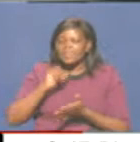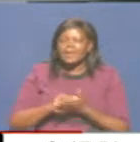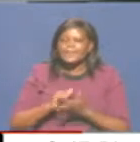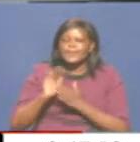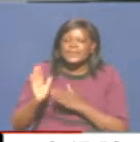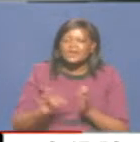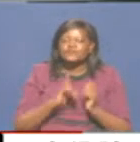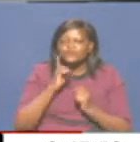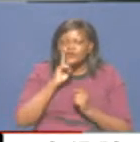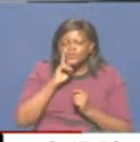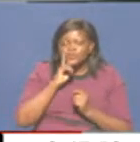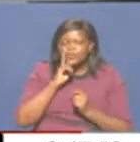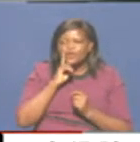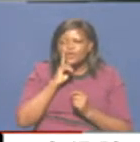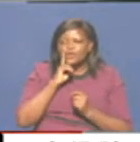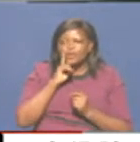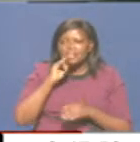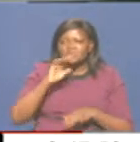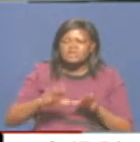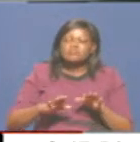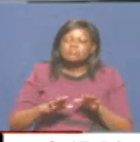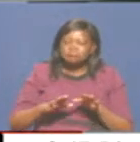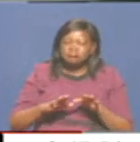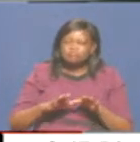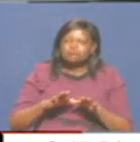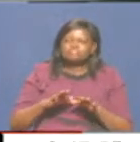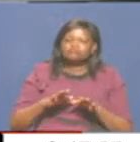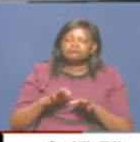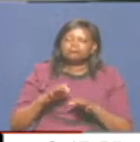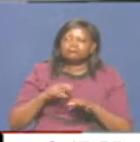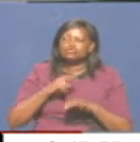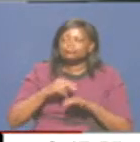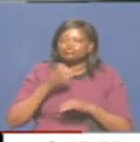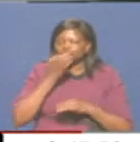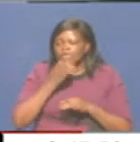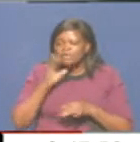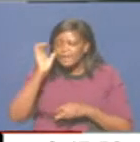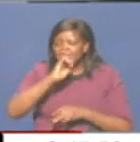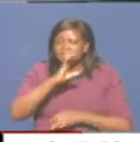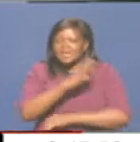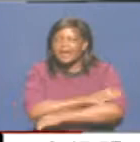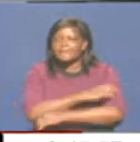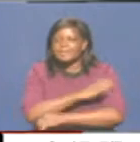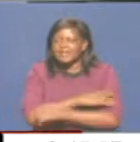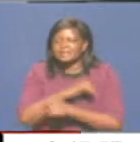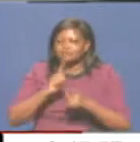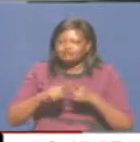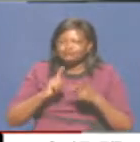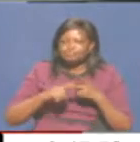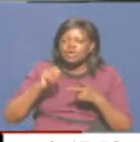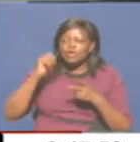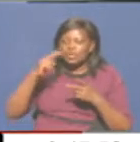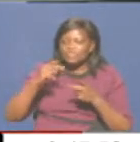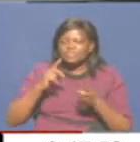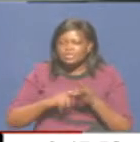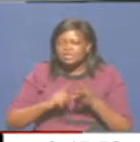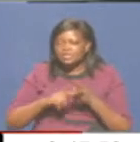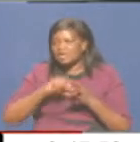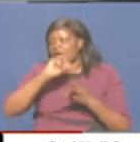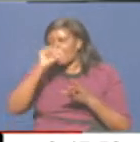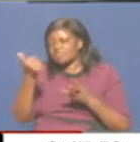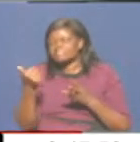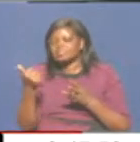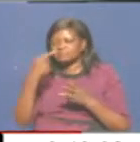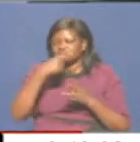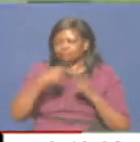National Stadium. Starlets will, however, miss the services of captain Dorcas Shikobe, defender Ruth Ngotsi, and forward Mona Lima